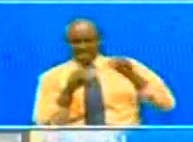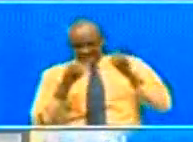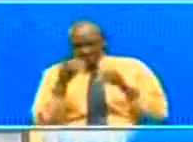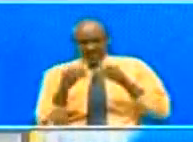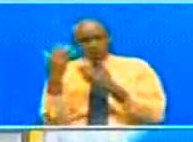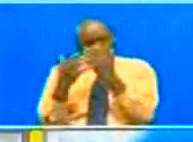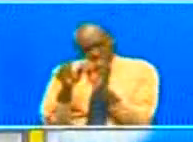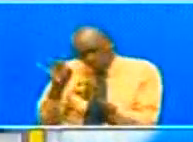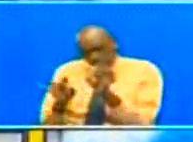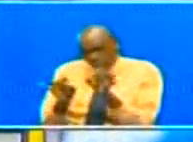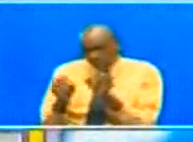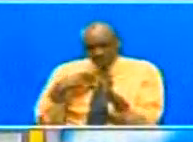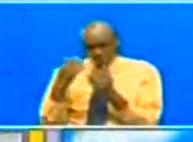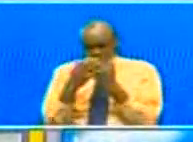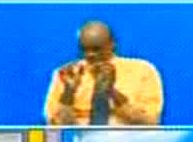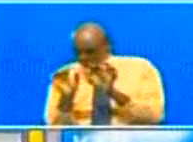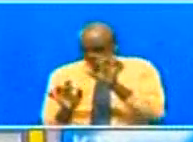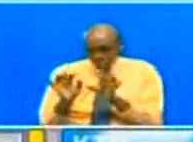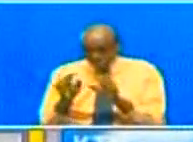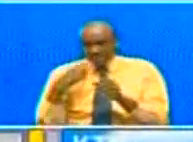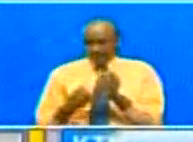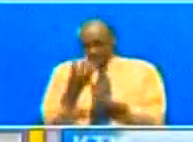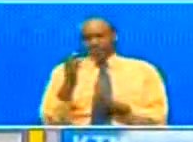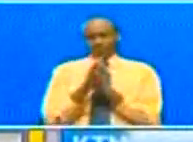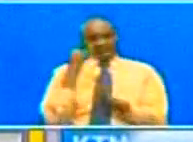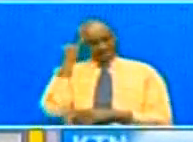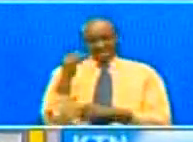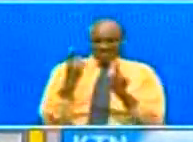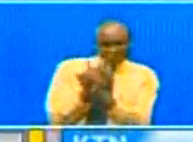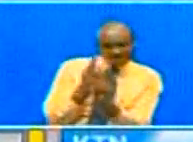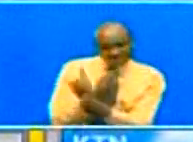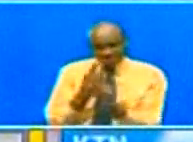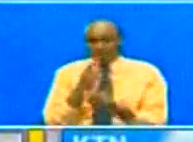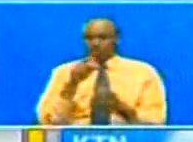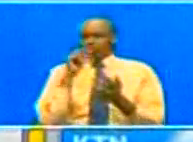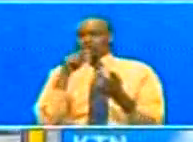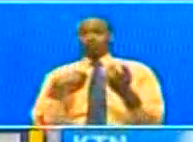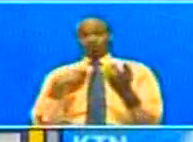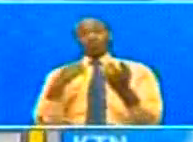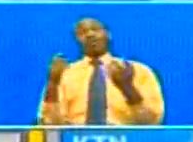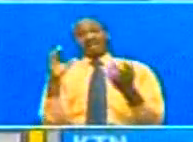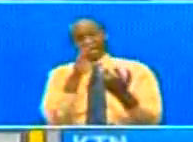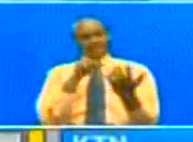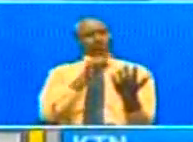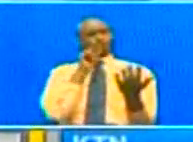ones who are supposed to do the designs, and then come up with variety choices for a client.